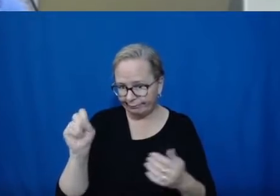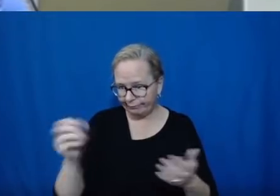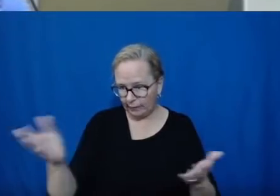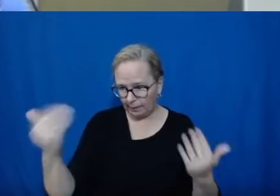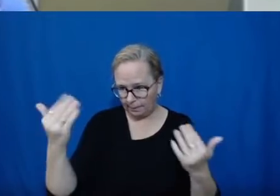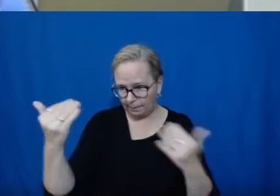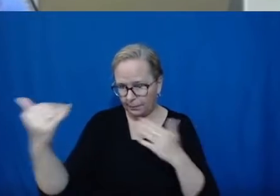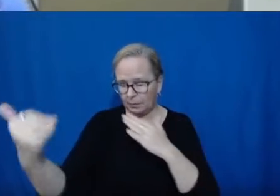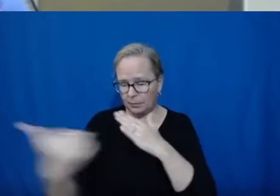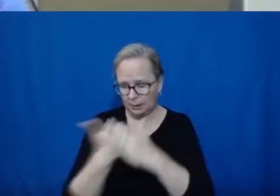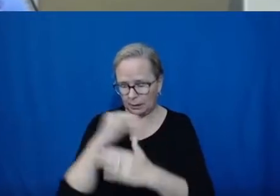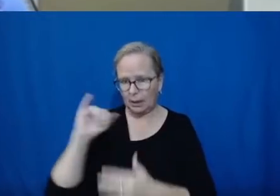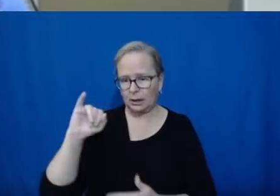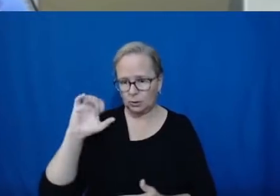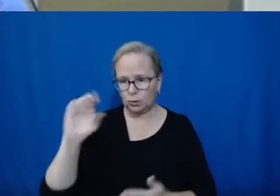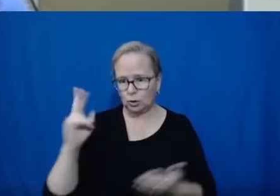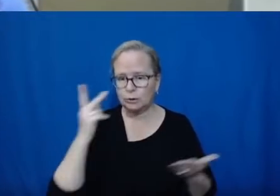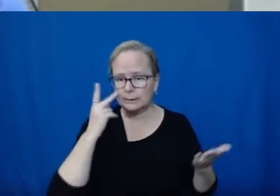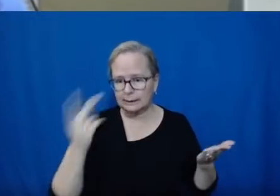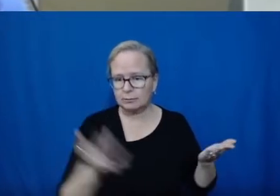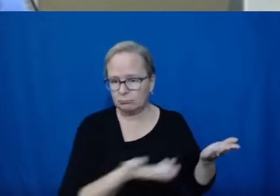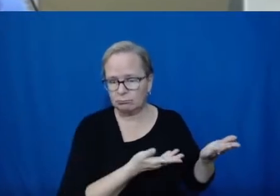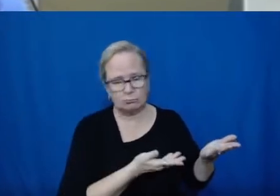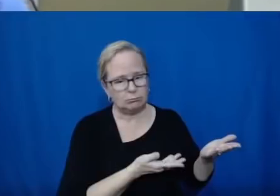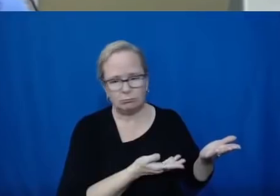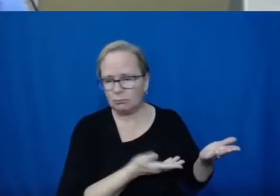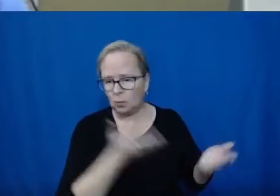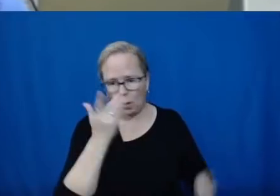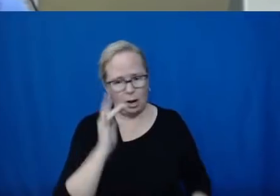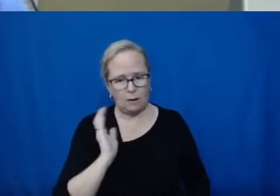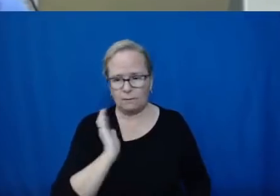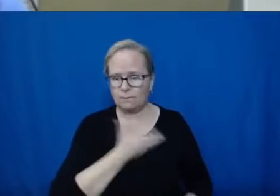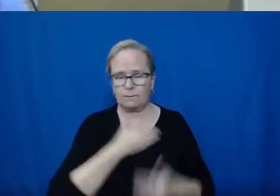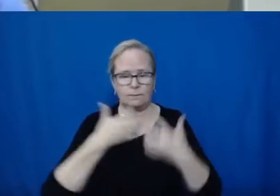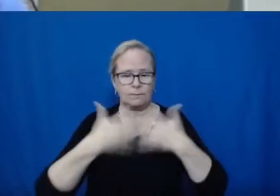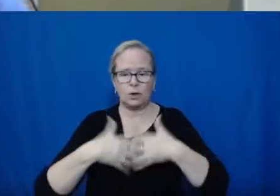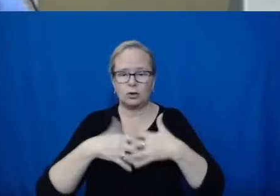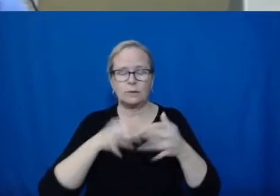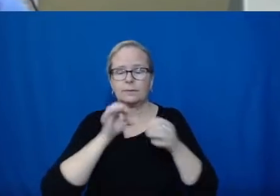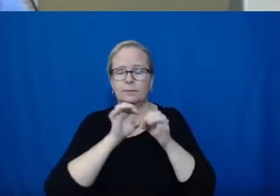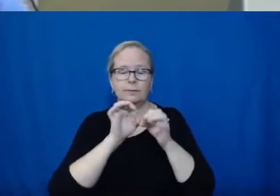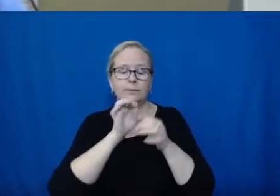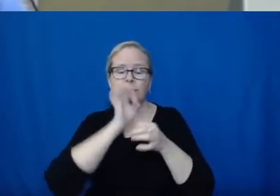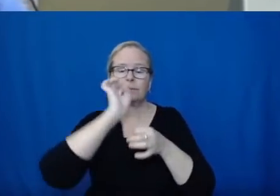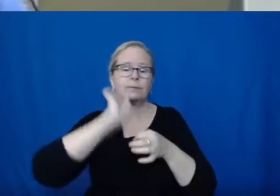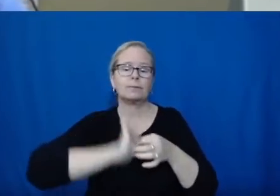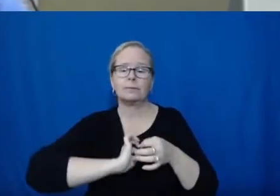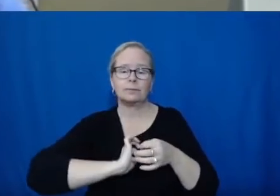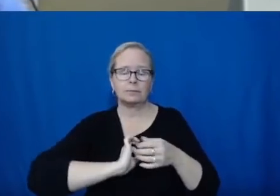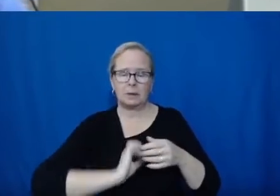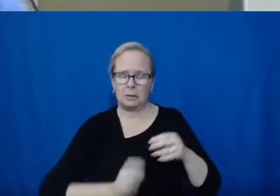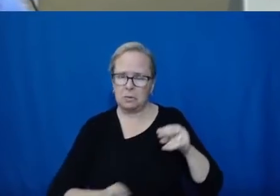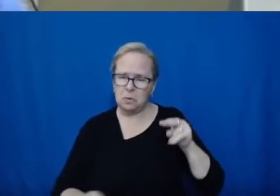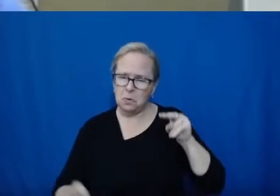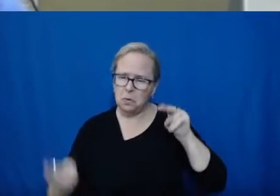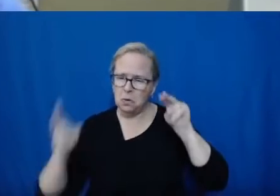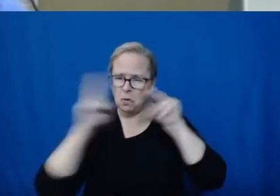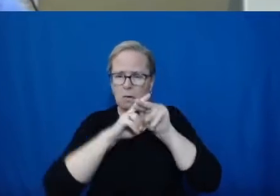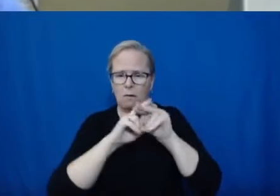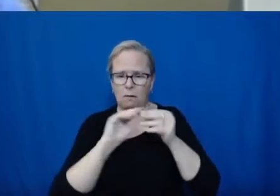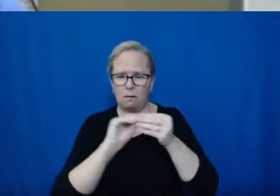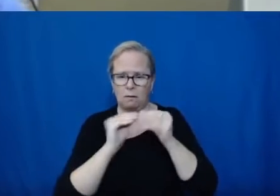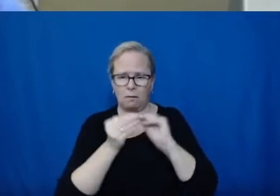care because our ventilator numbers are just staggering. So if you know how to operate